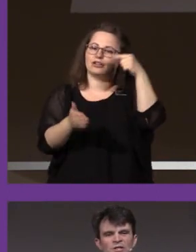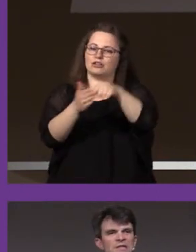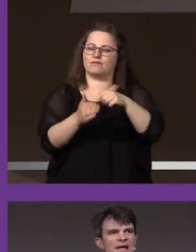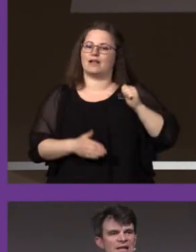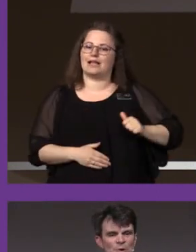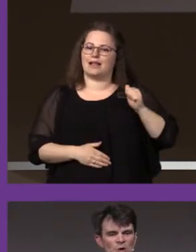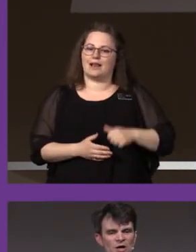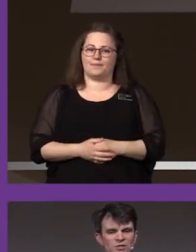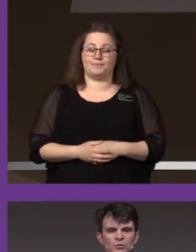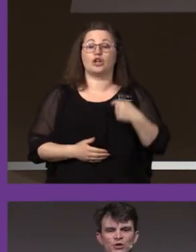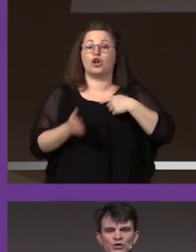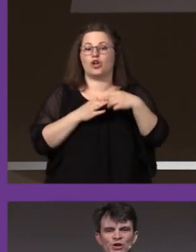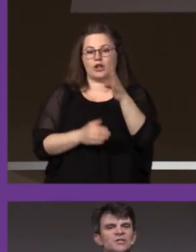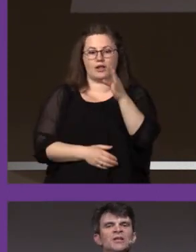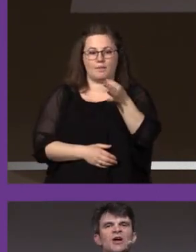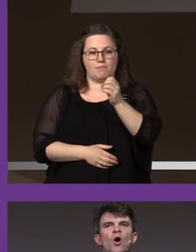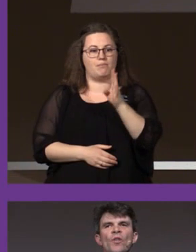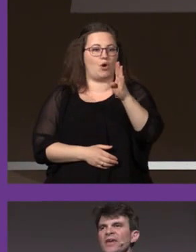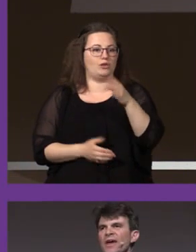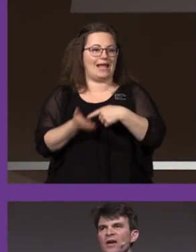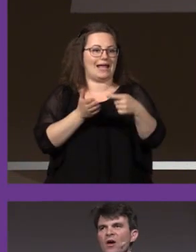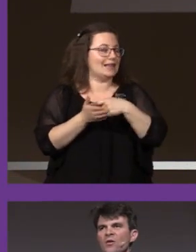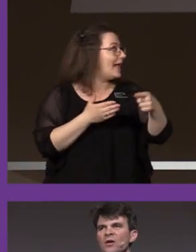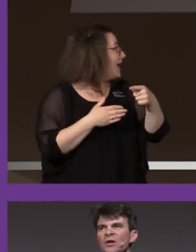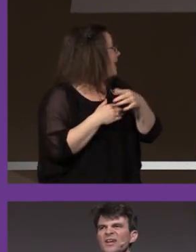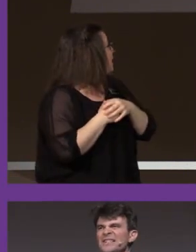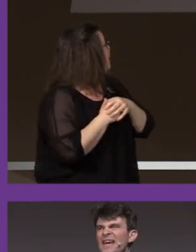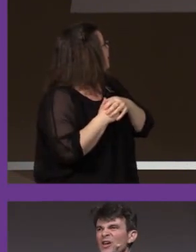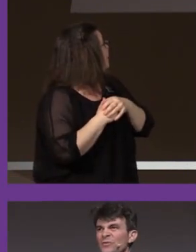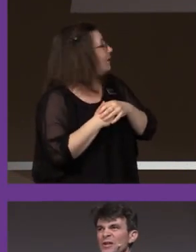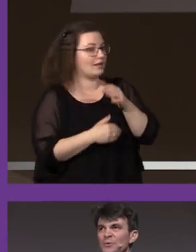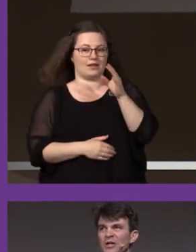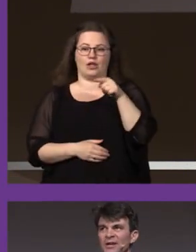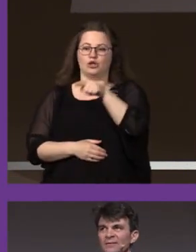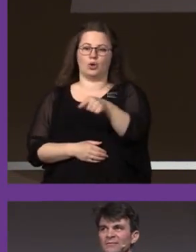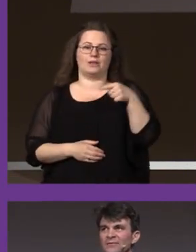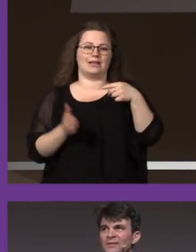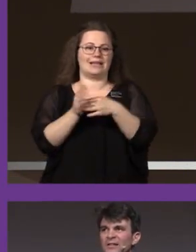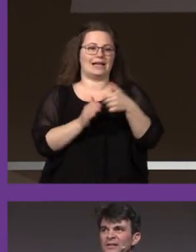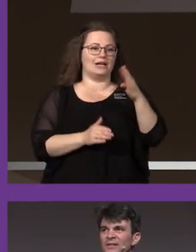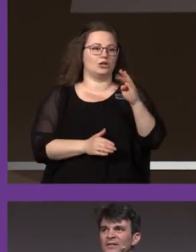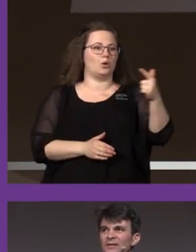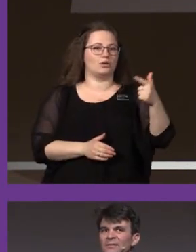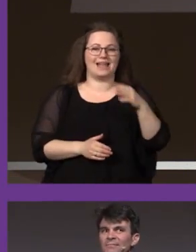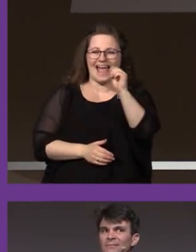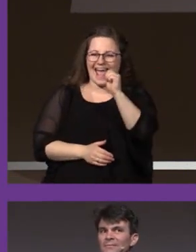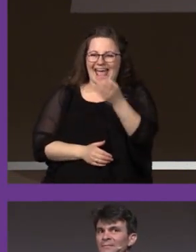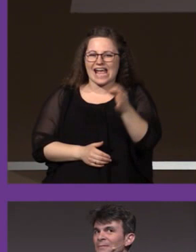So I do a daily podcast called Dot to Dot on the Echo. Is the Echo available here yet?